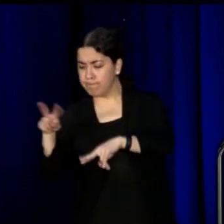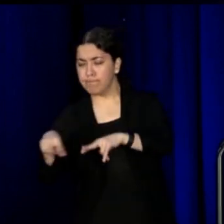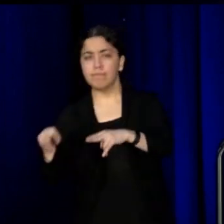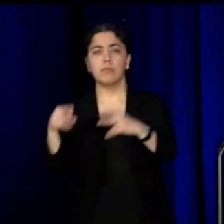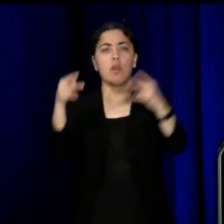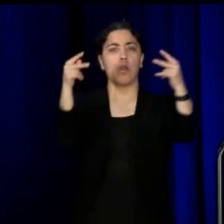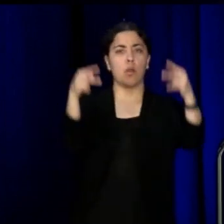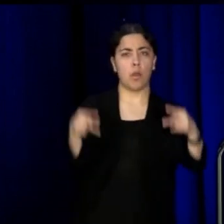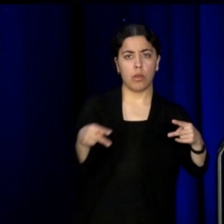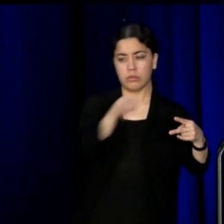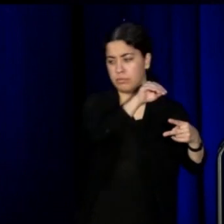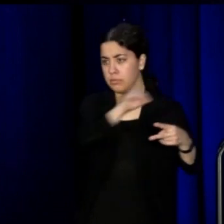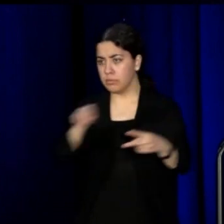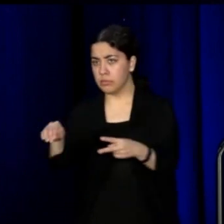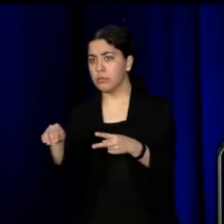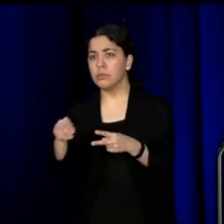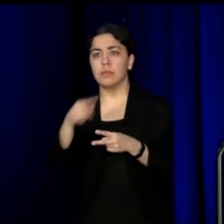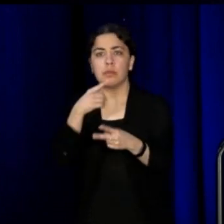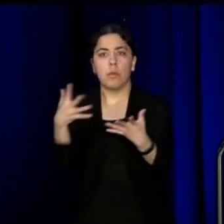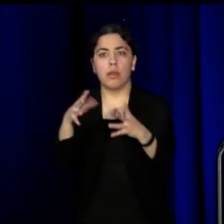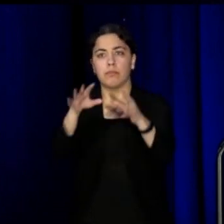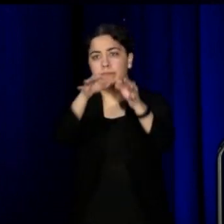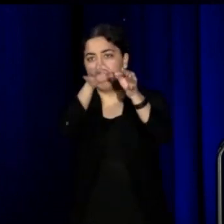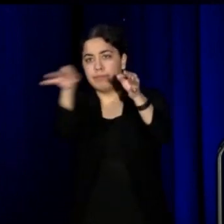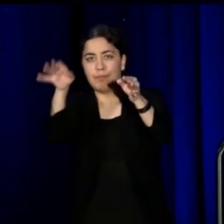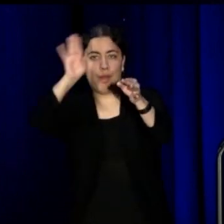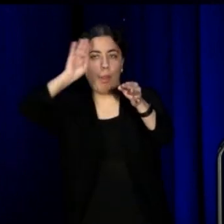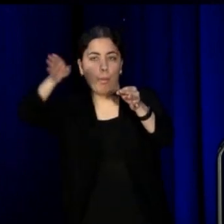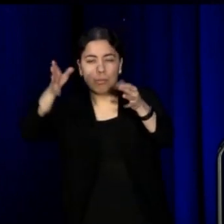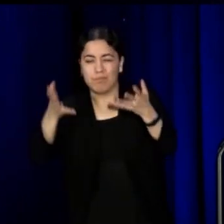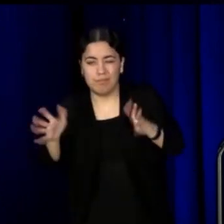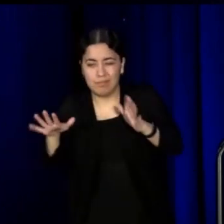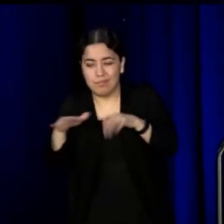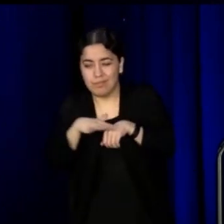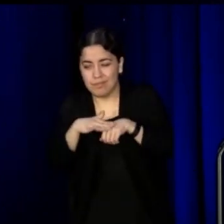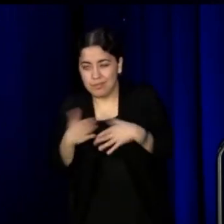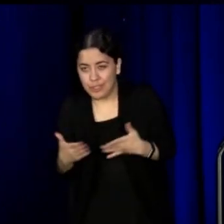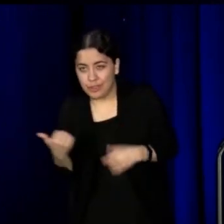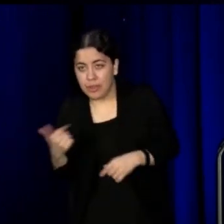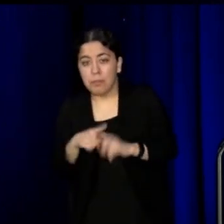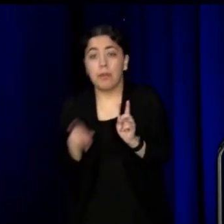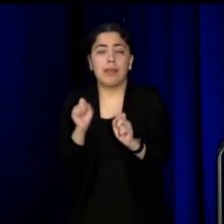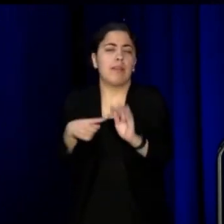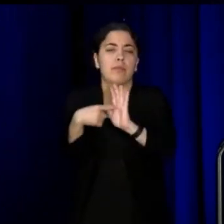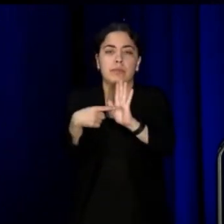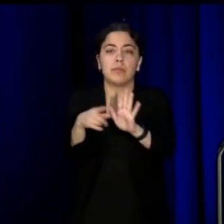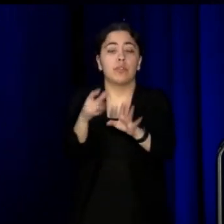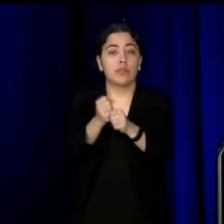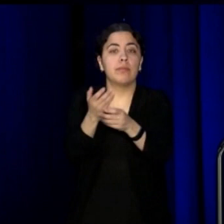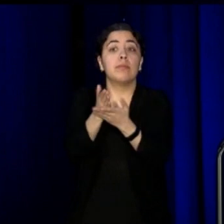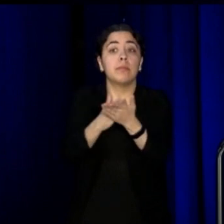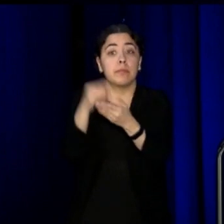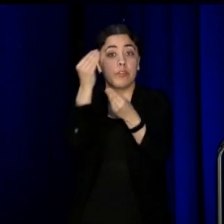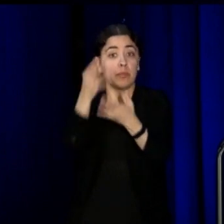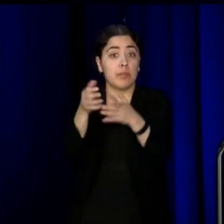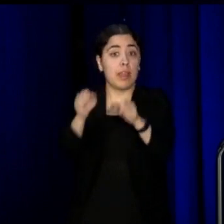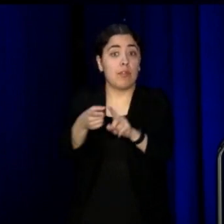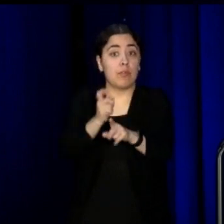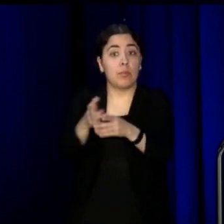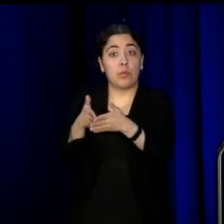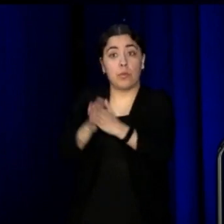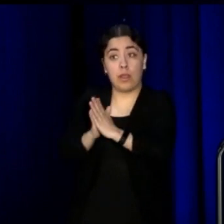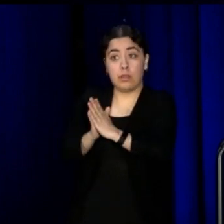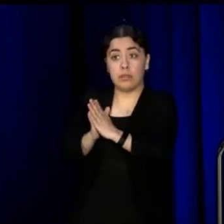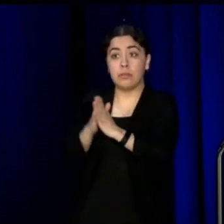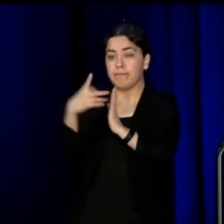case, it's just saying hello. But you can, for instance, receive some information from the request,